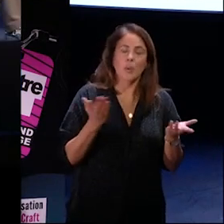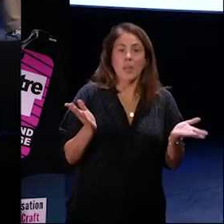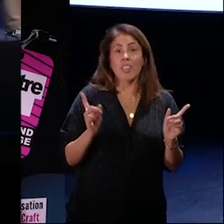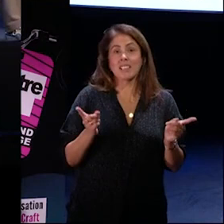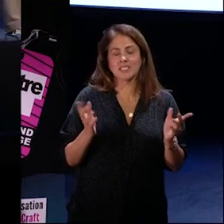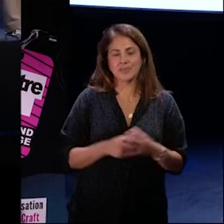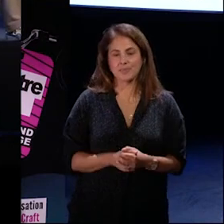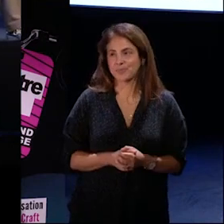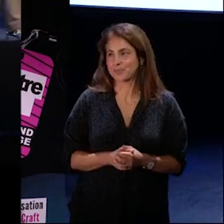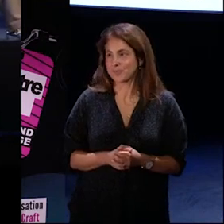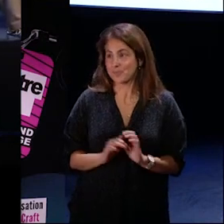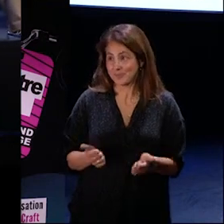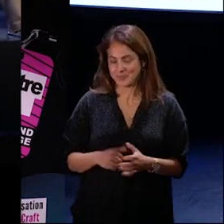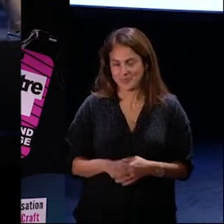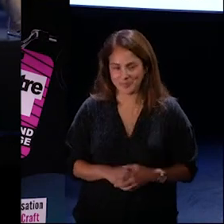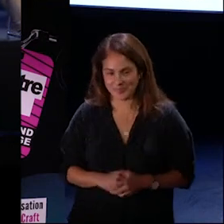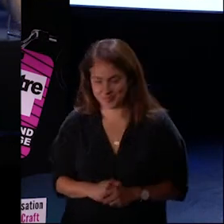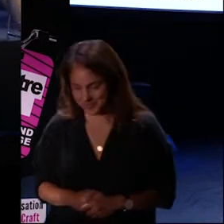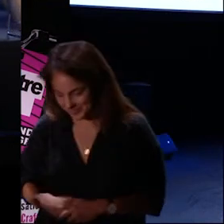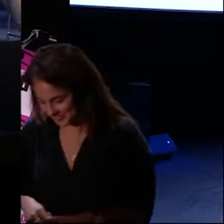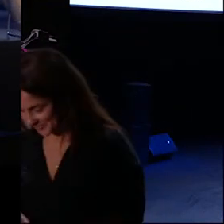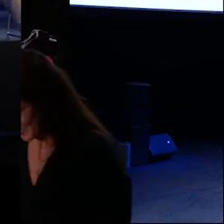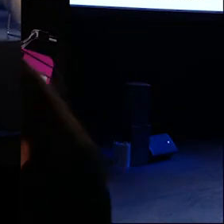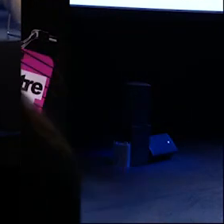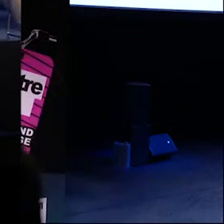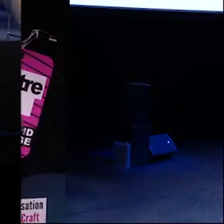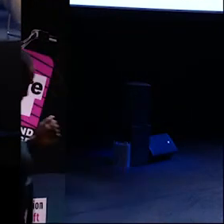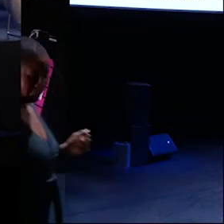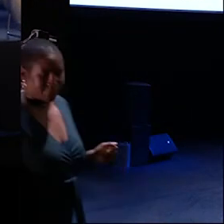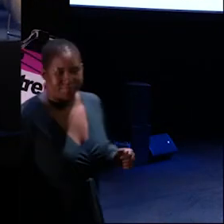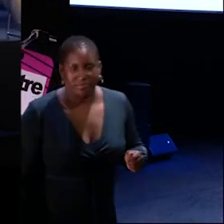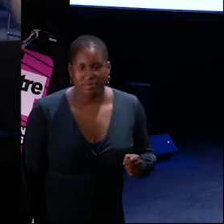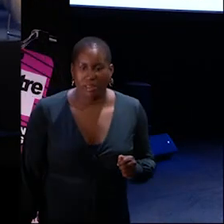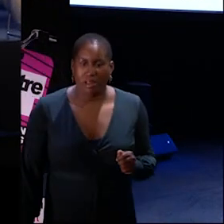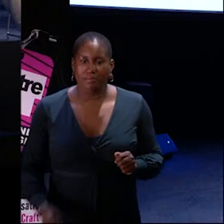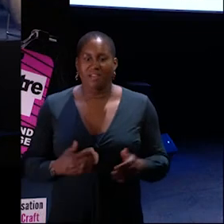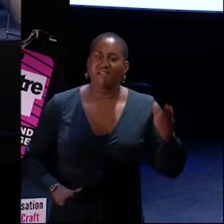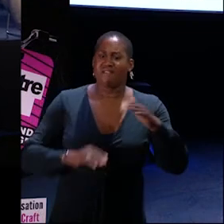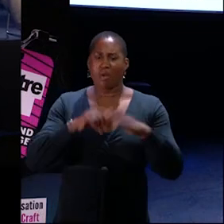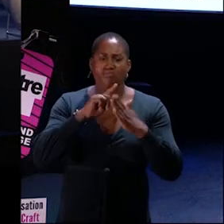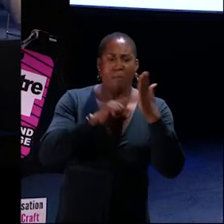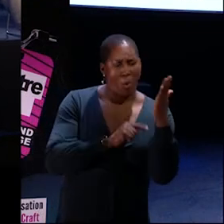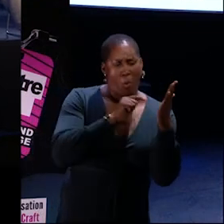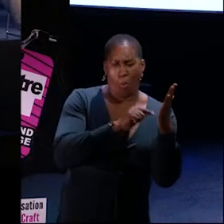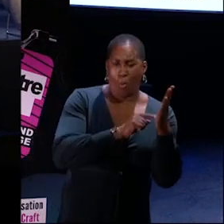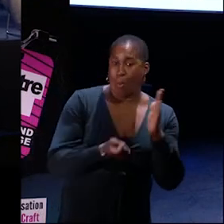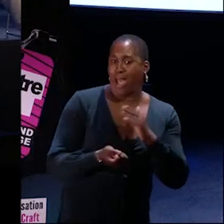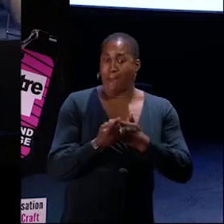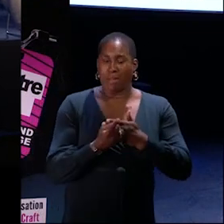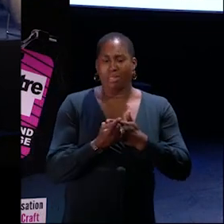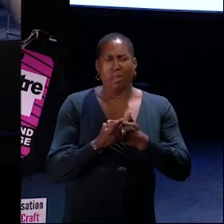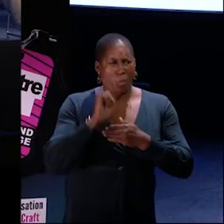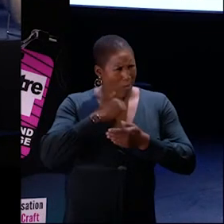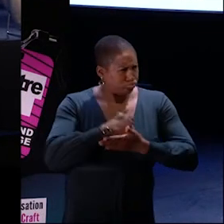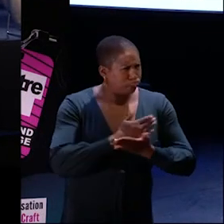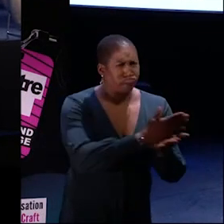that. There is also a full report on how that went, which I will find a way to share with you. It's quite long, but